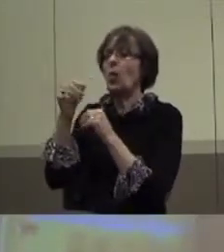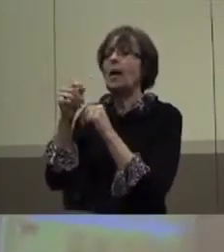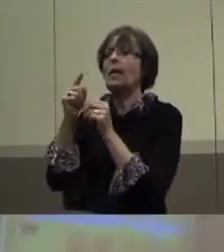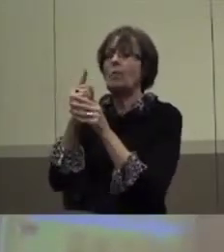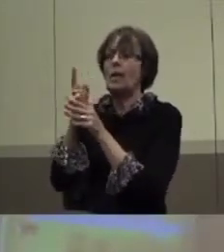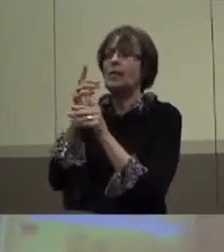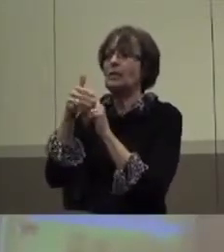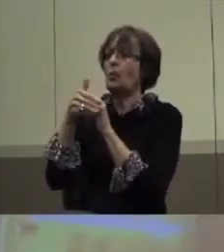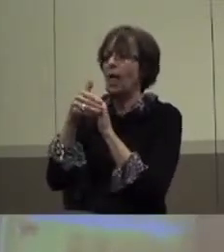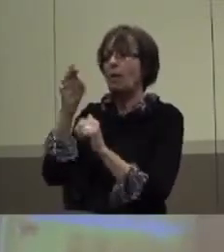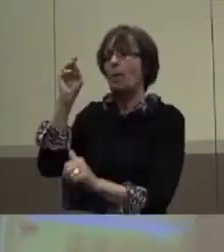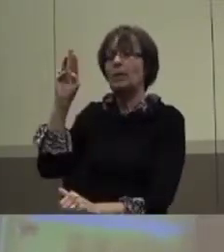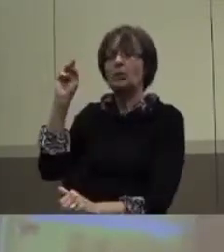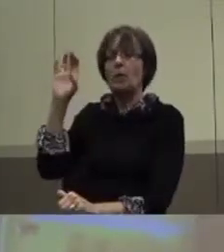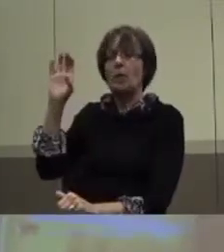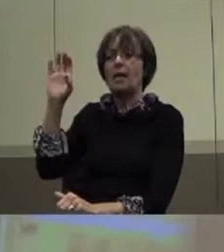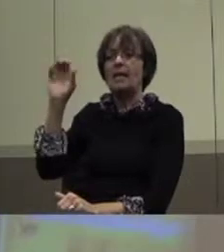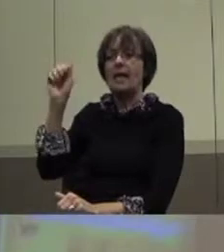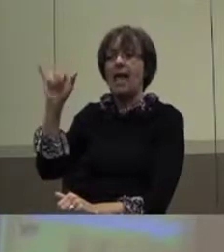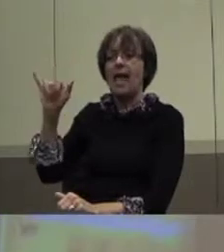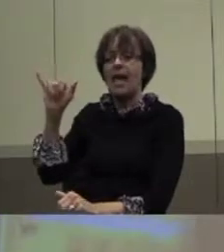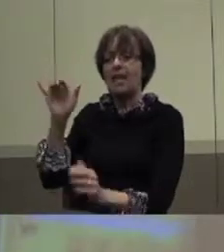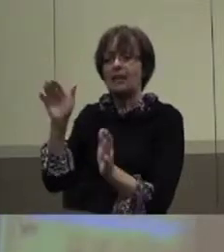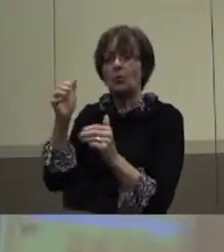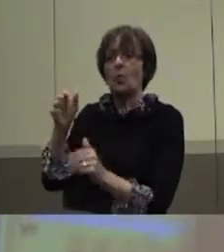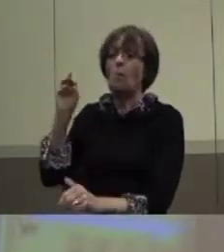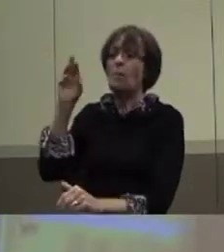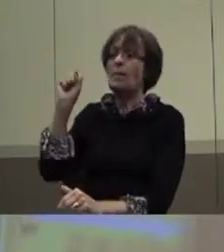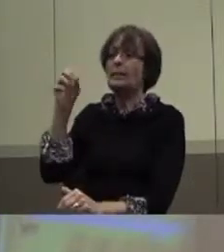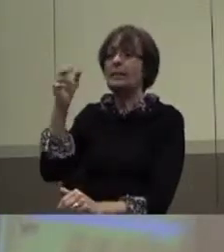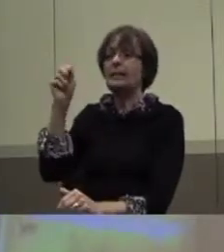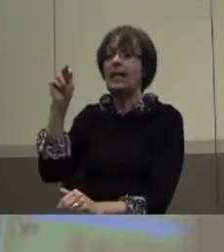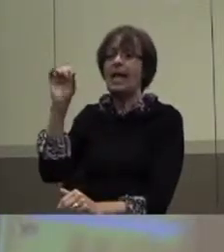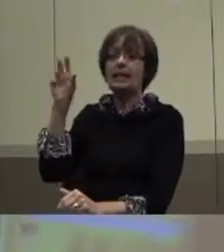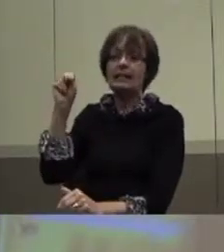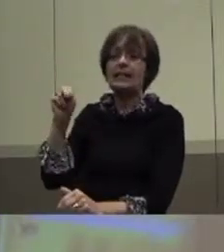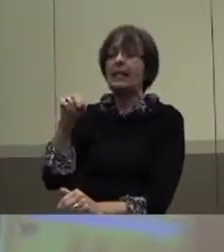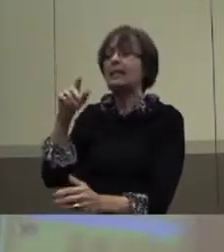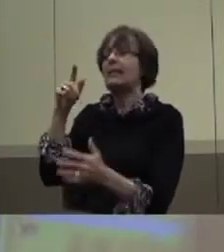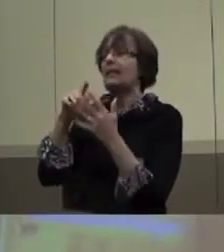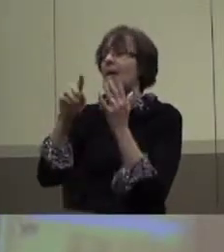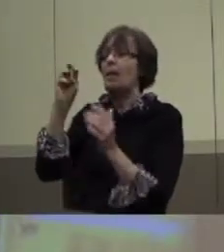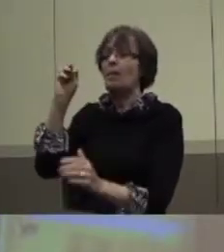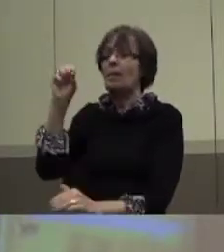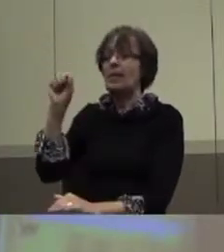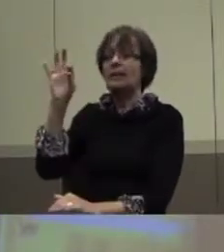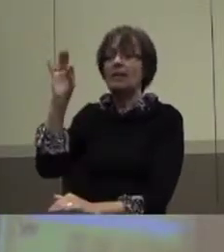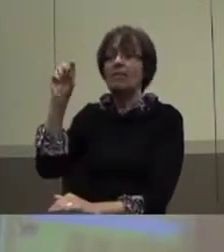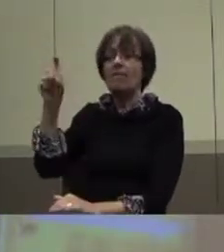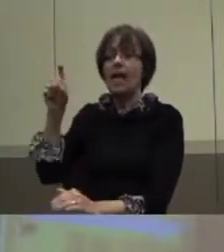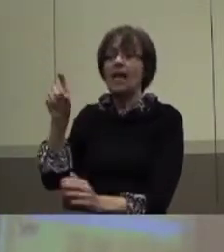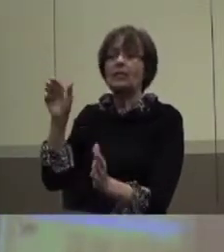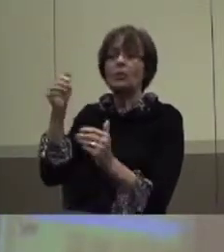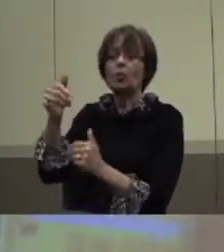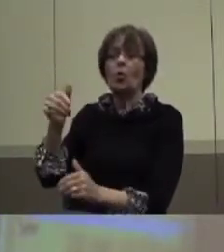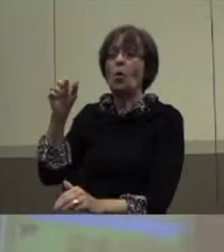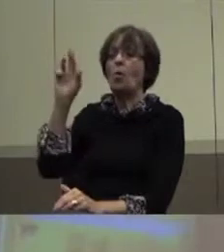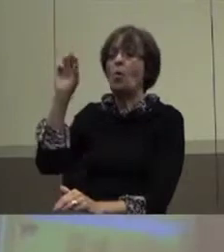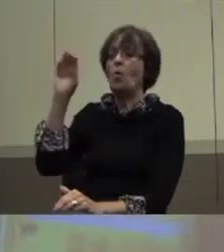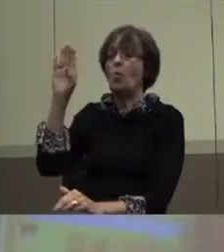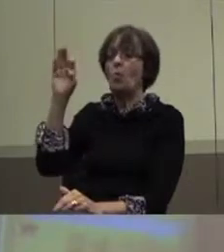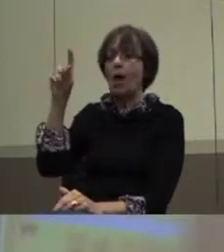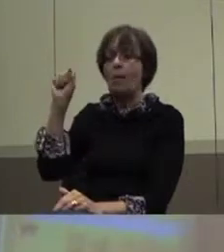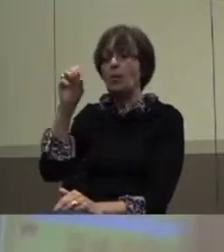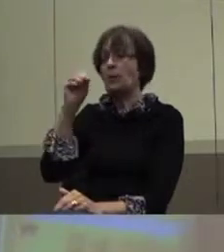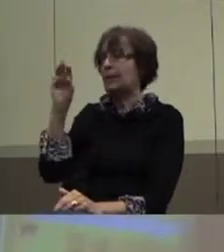some books that you have in your backpack, then you can be over the Learning Center right away. Okay, everyone, let's get ready to read